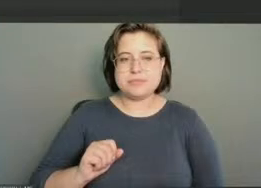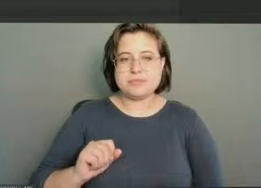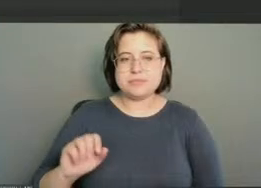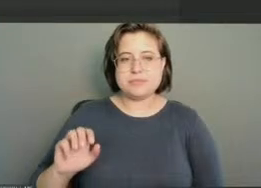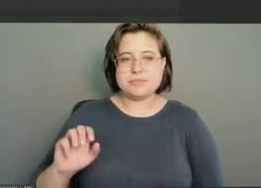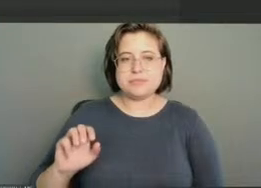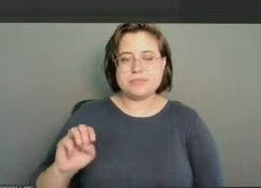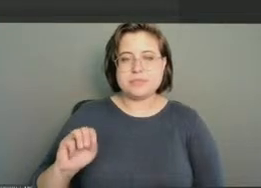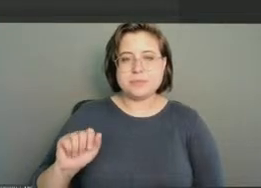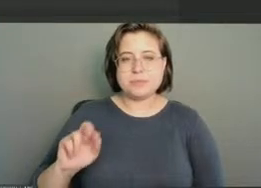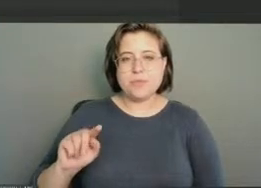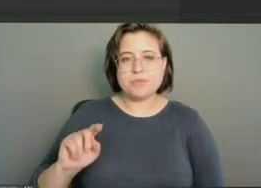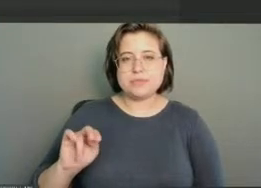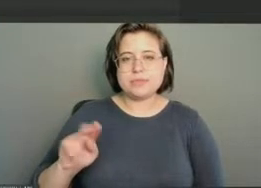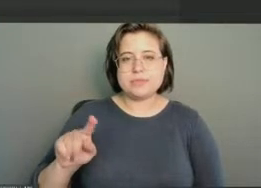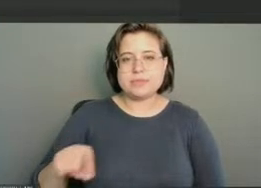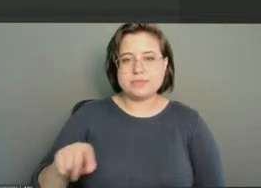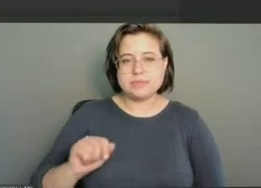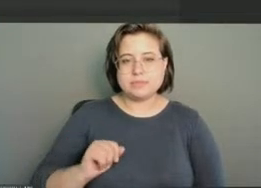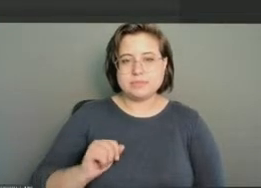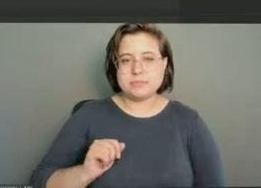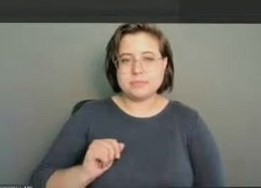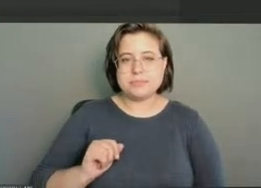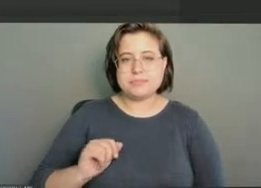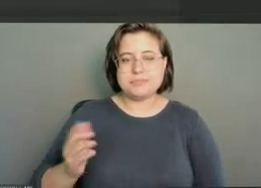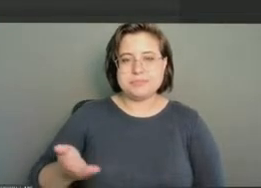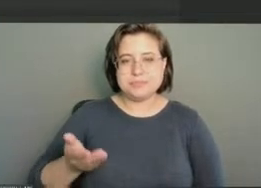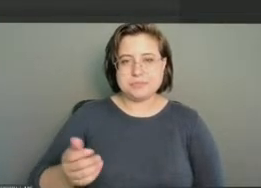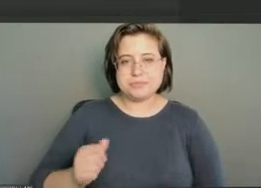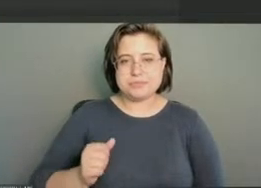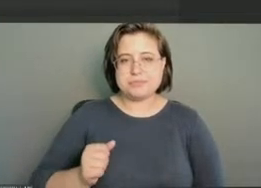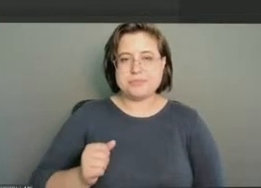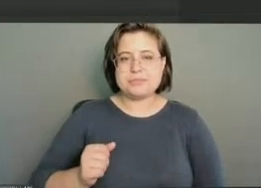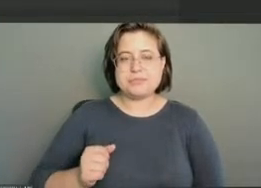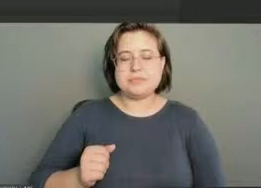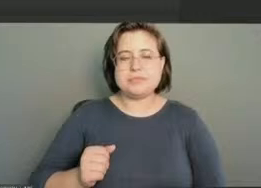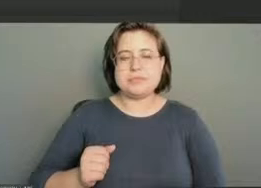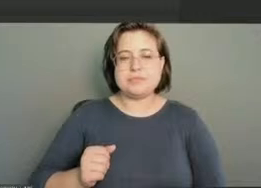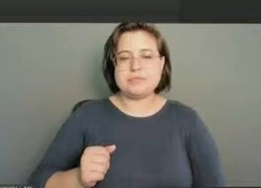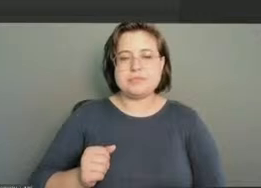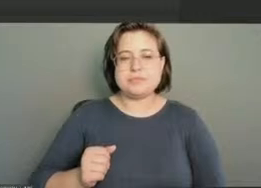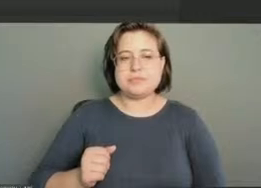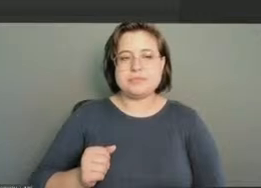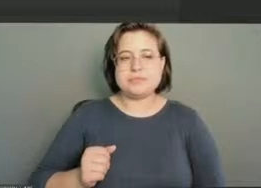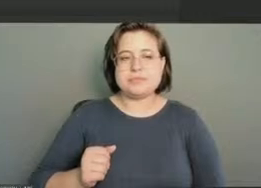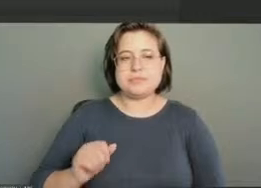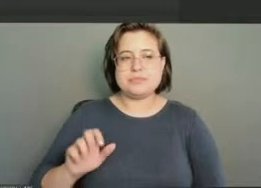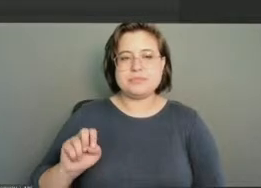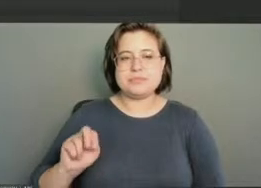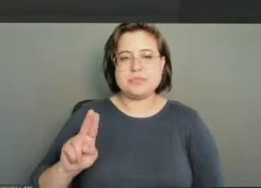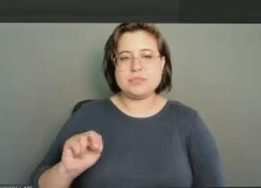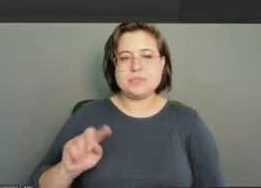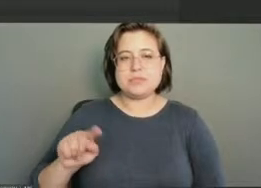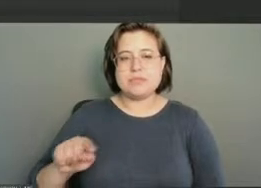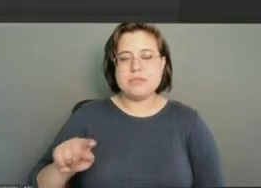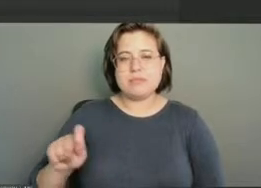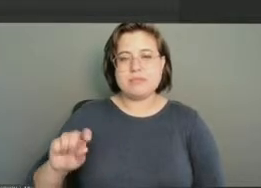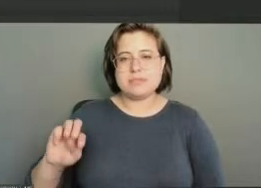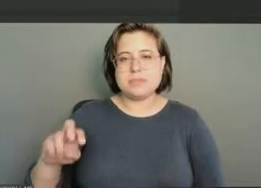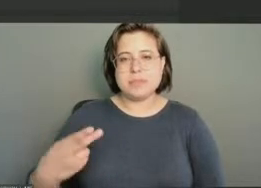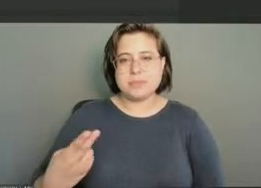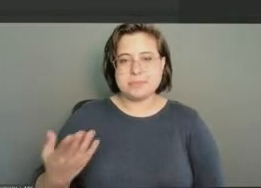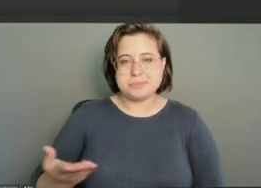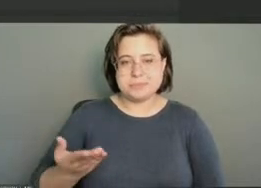Dr. Octavio Martinez. Present. Okay. Dr. Marcela Nunes Smith. Present.